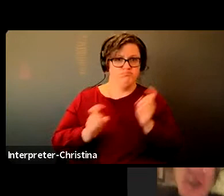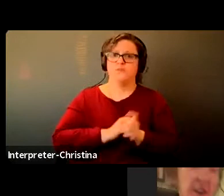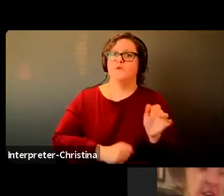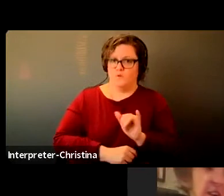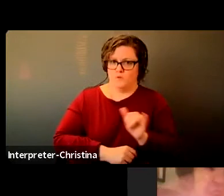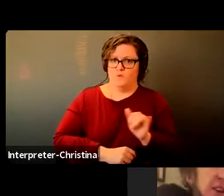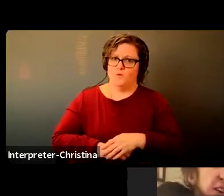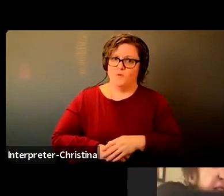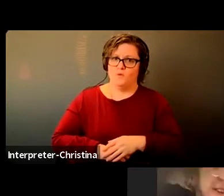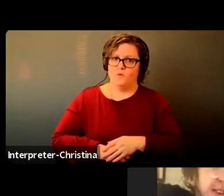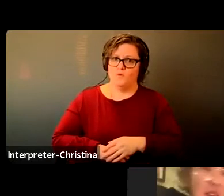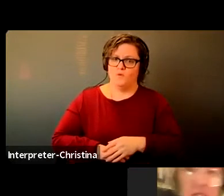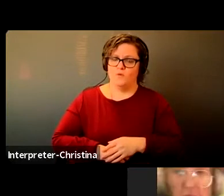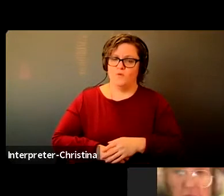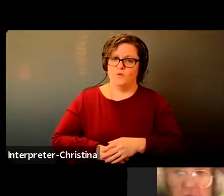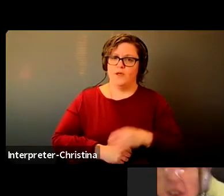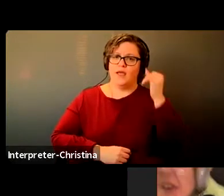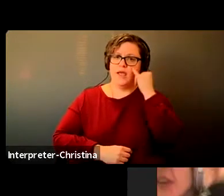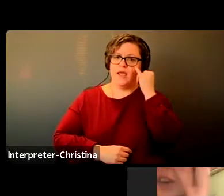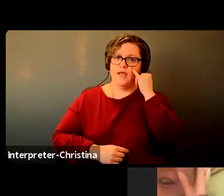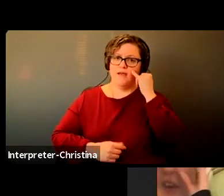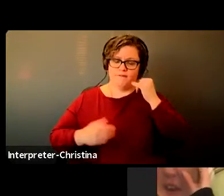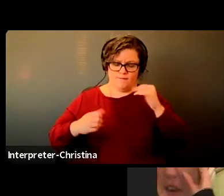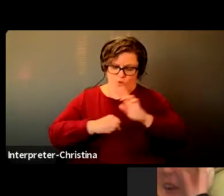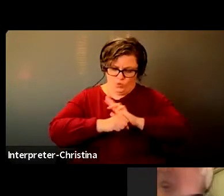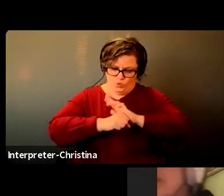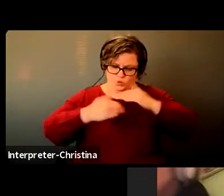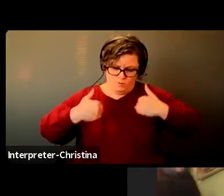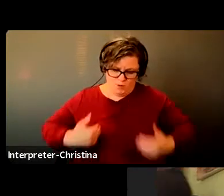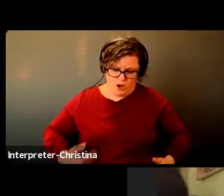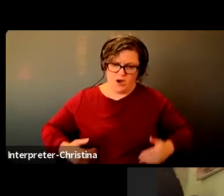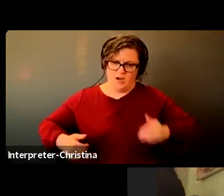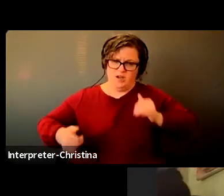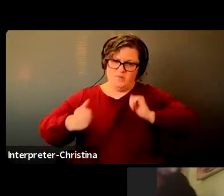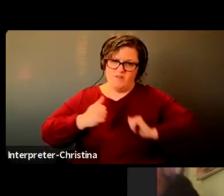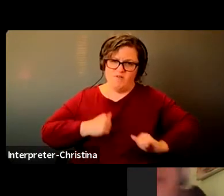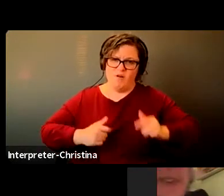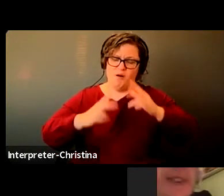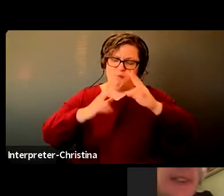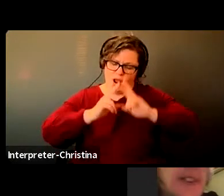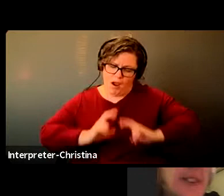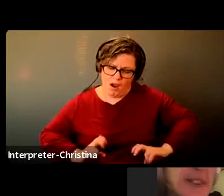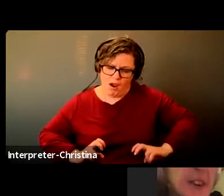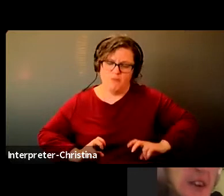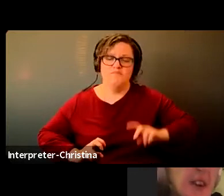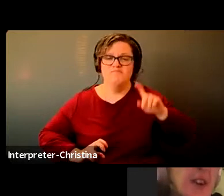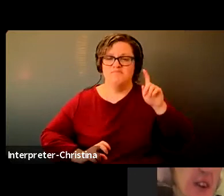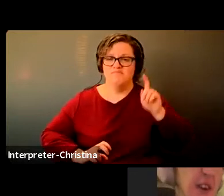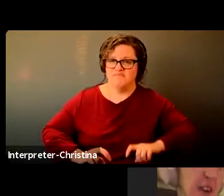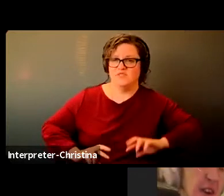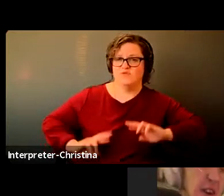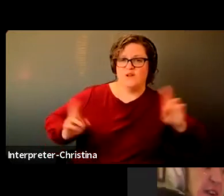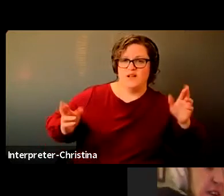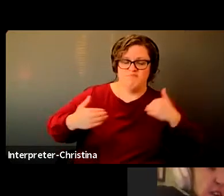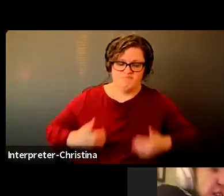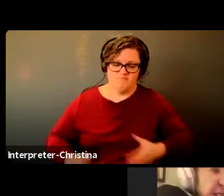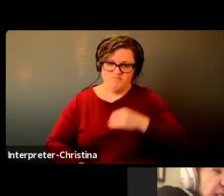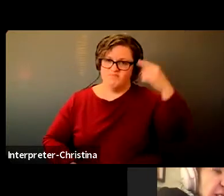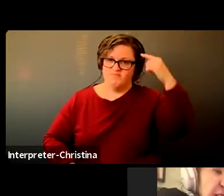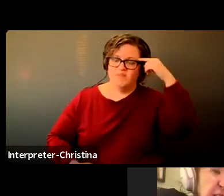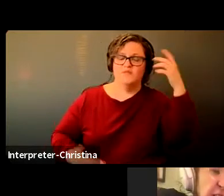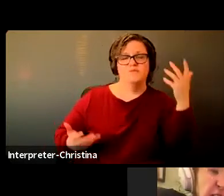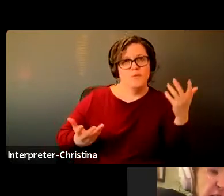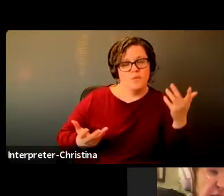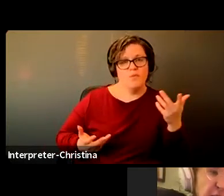I'm gonna be channeling for my body, I need to prepare for this, right? Like, so on the one hand, in my very personal life,